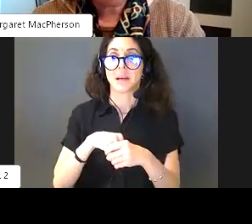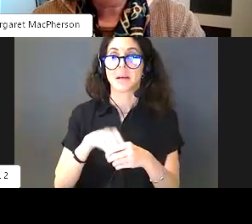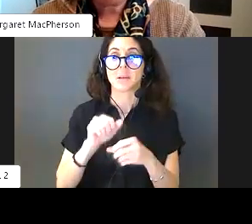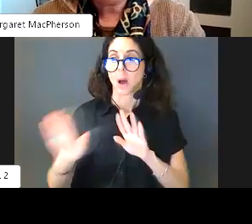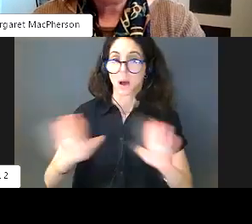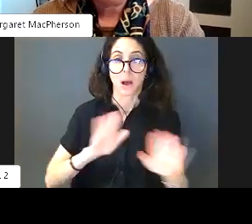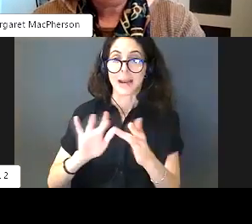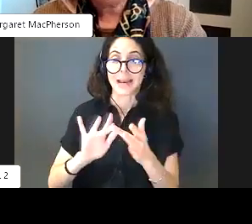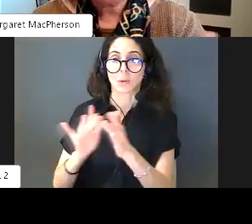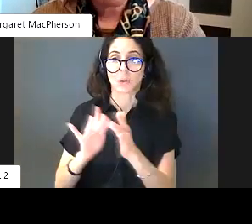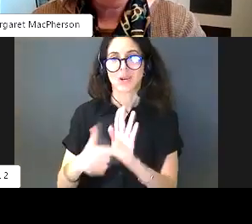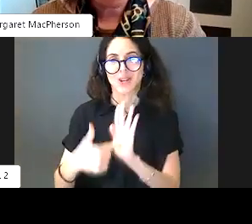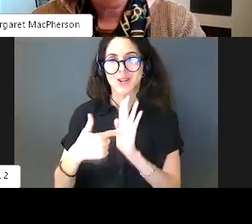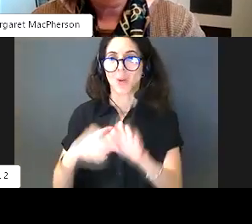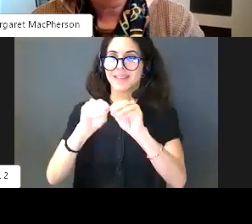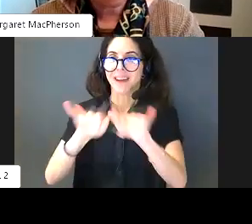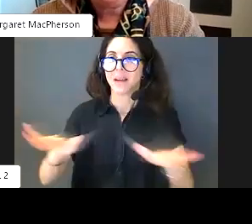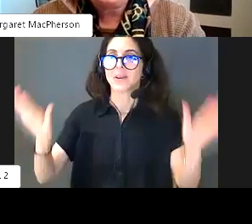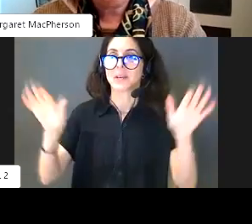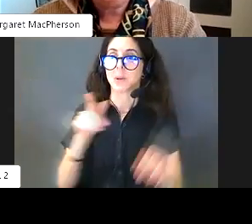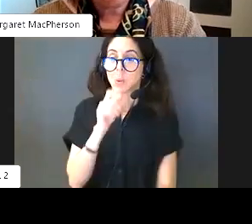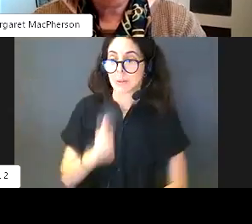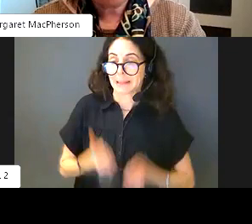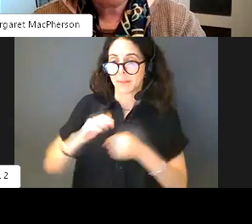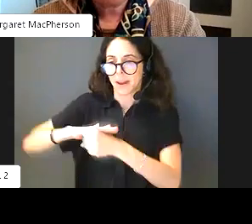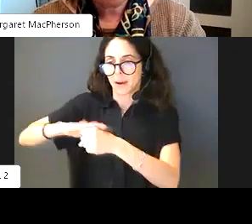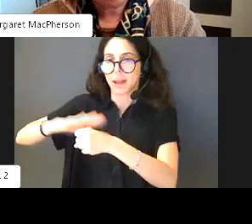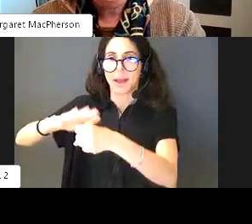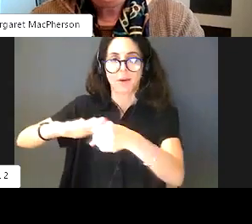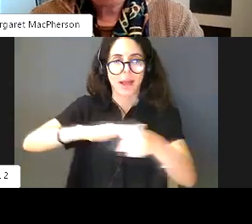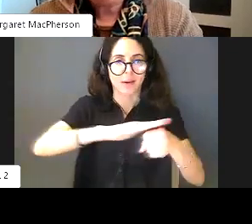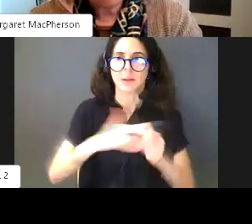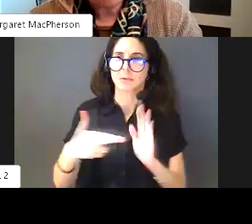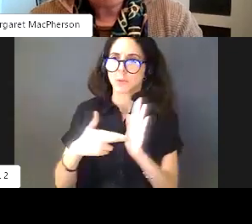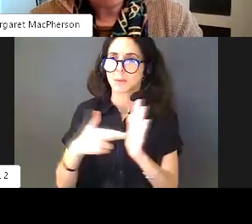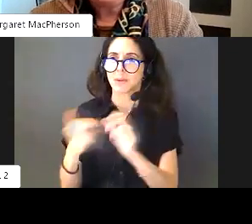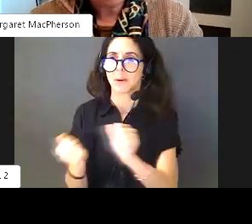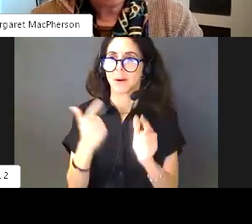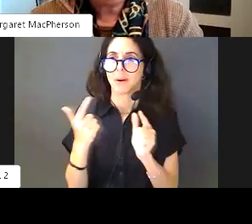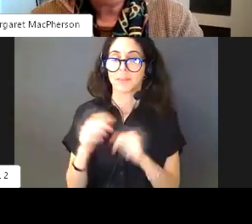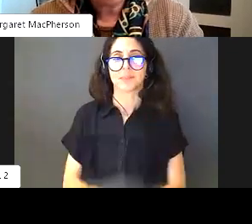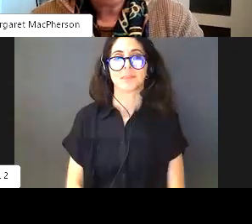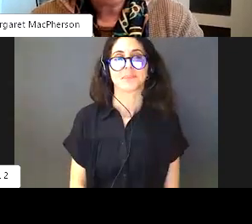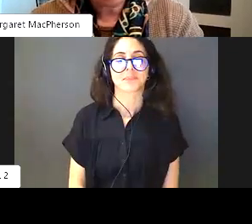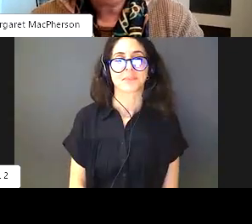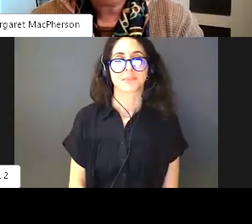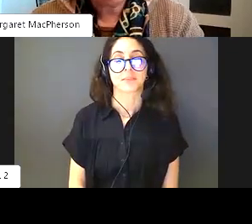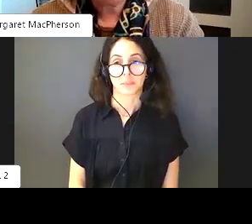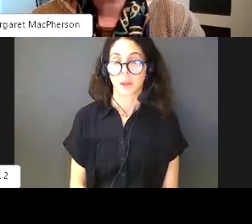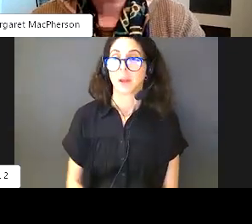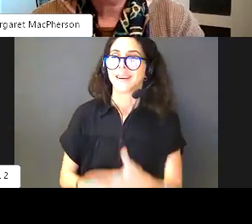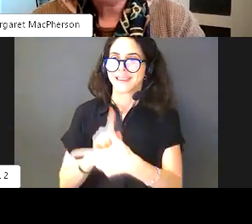the diversity of the people who live in the local places. And then there are also guiding questions